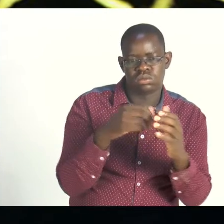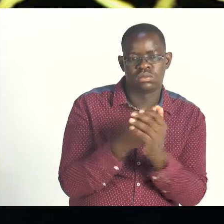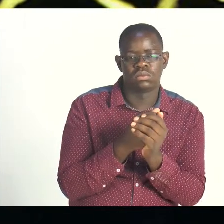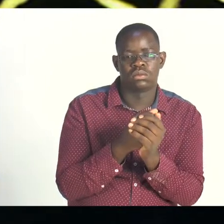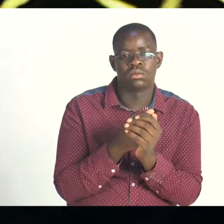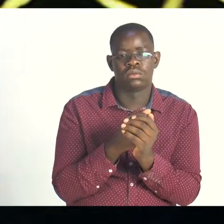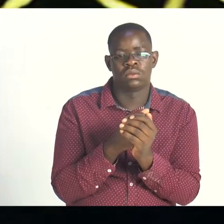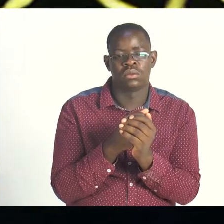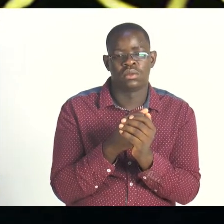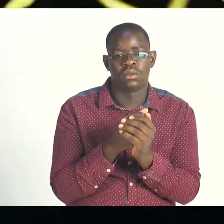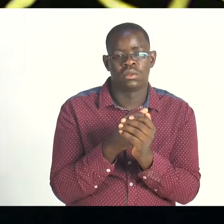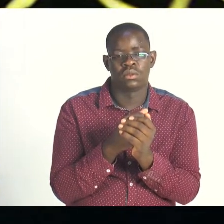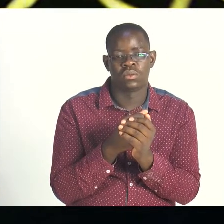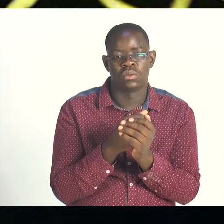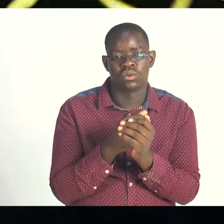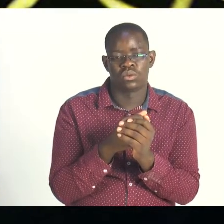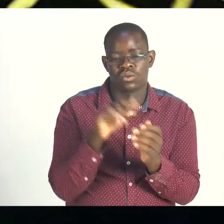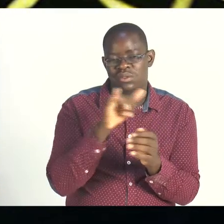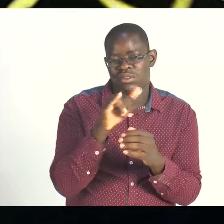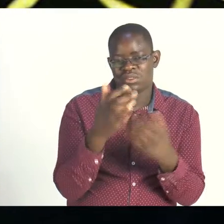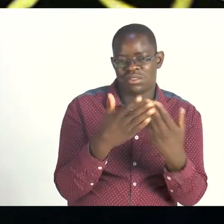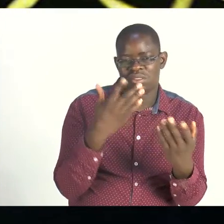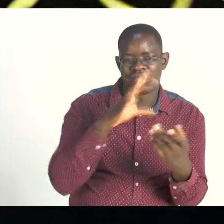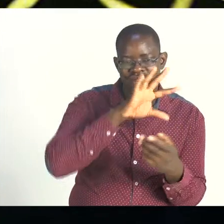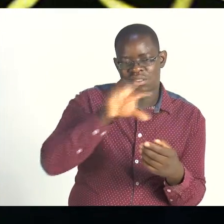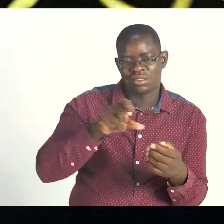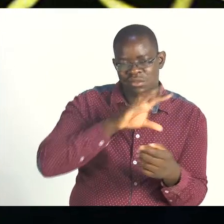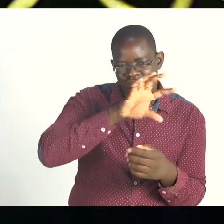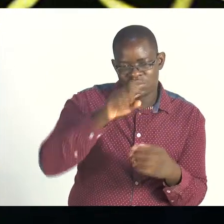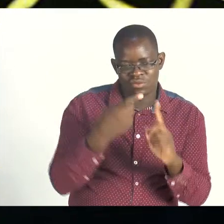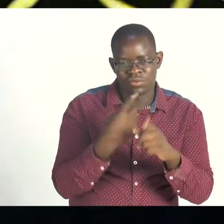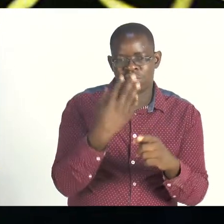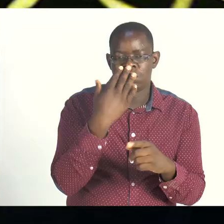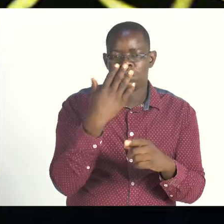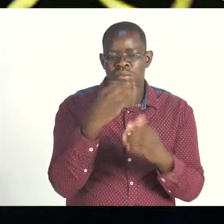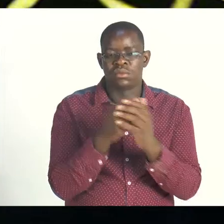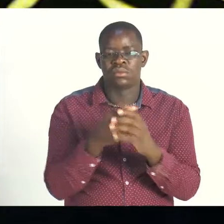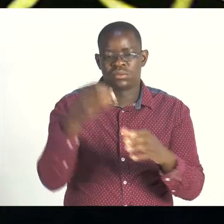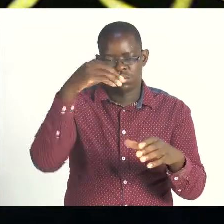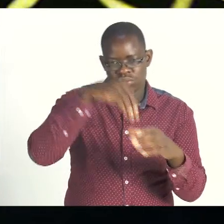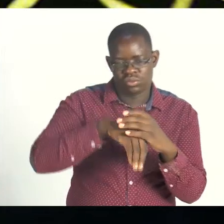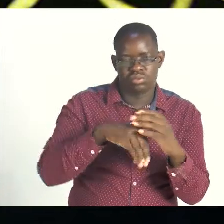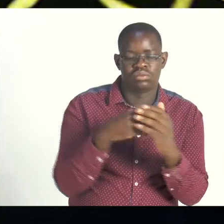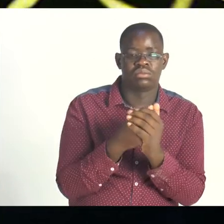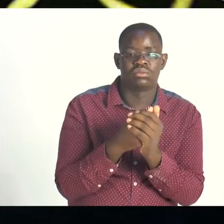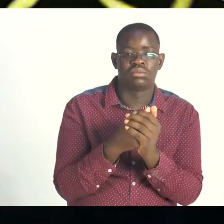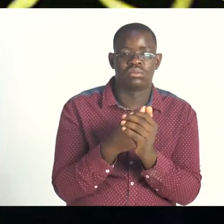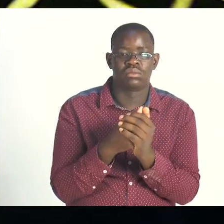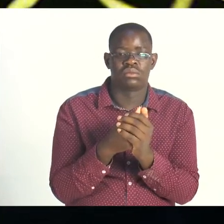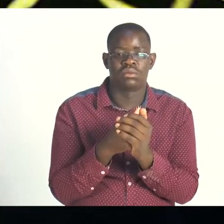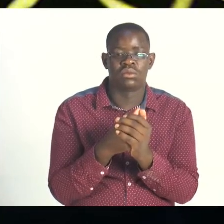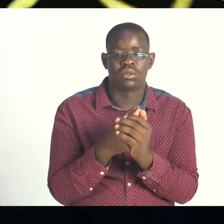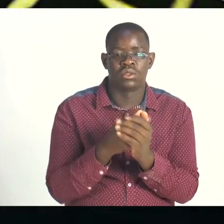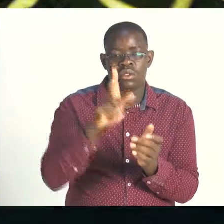nodules, with which they absorb nitrogen from the air and fix it into their roots. A